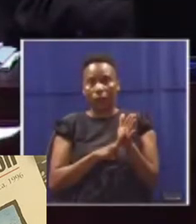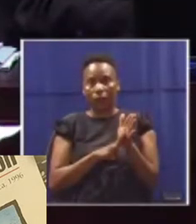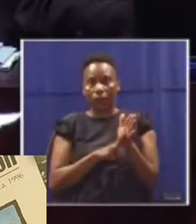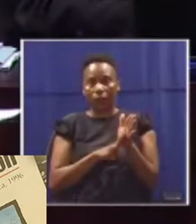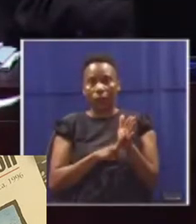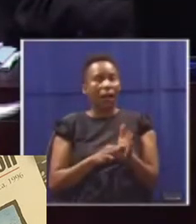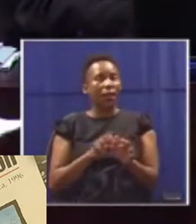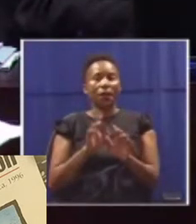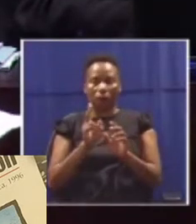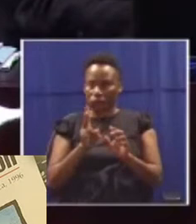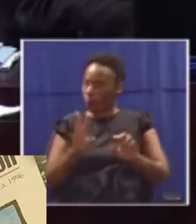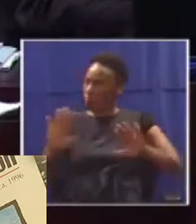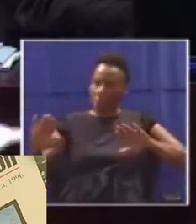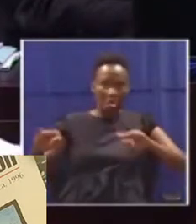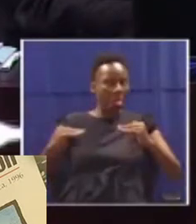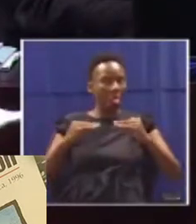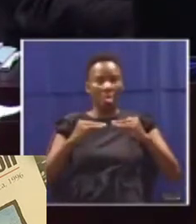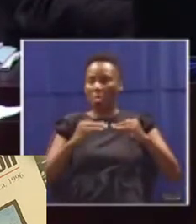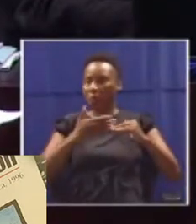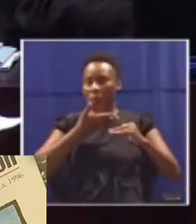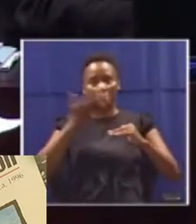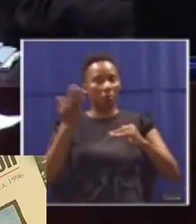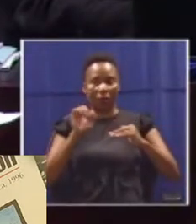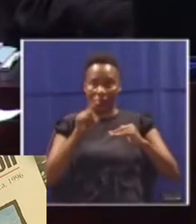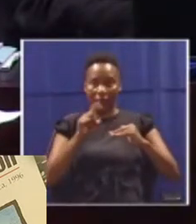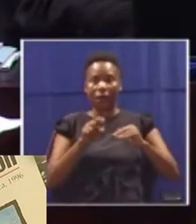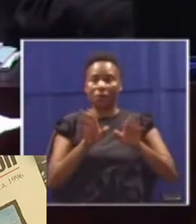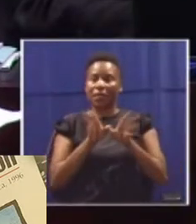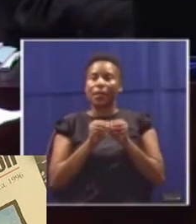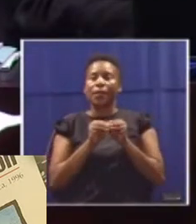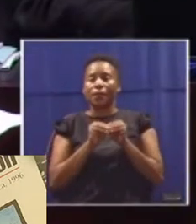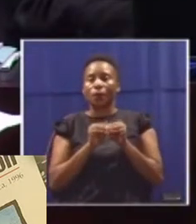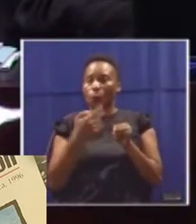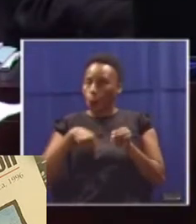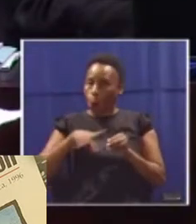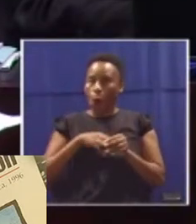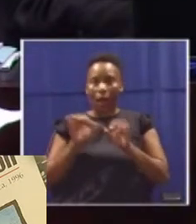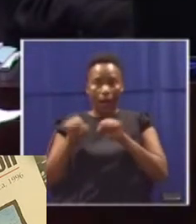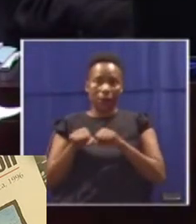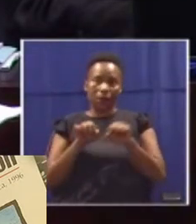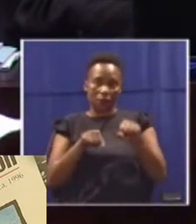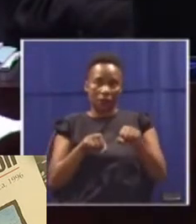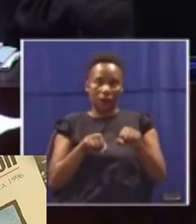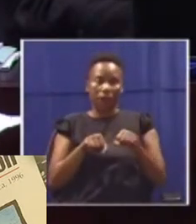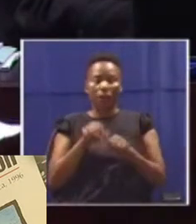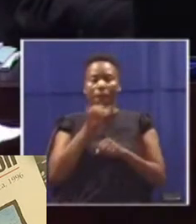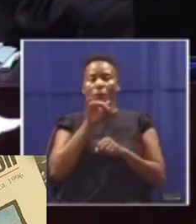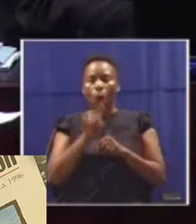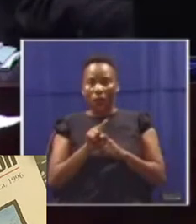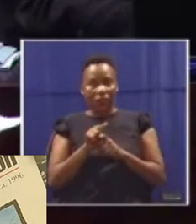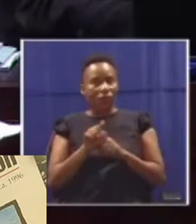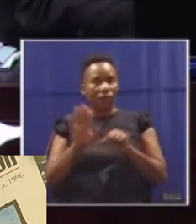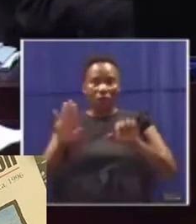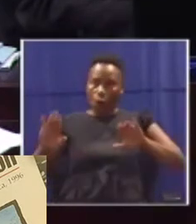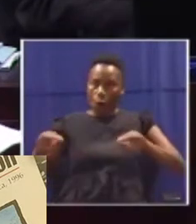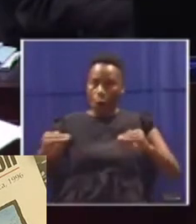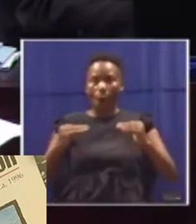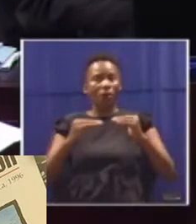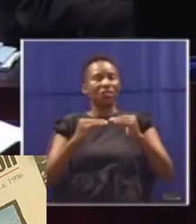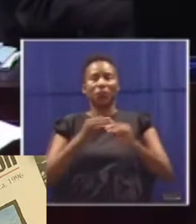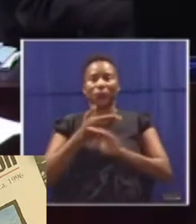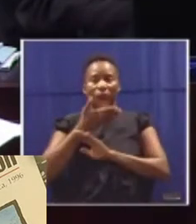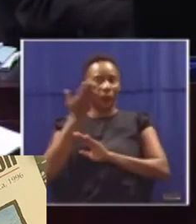and then there was no opposition in that meeting. So in other words, there is no opposition to the